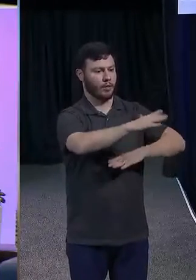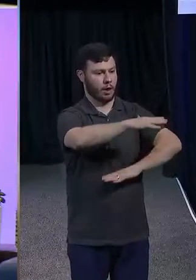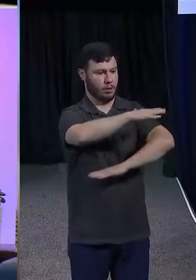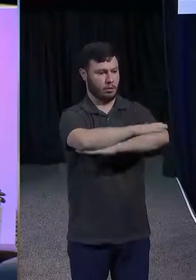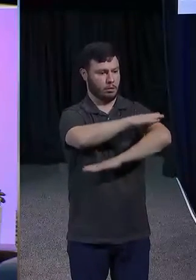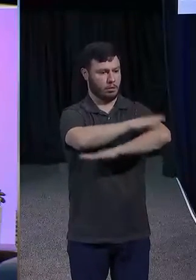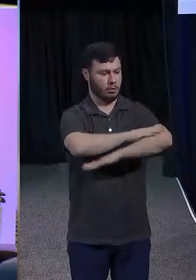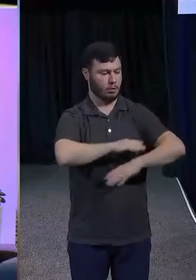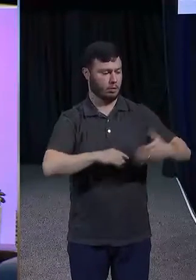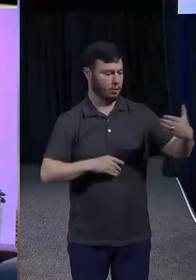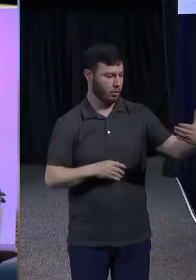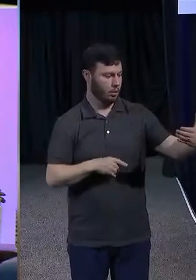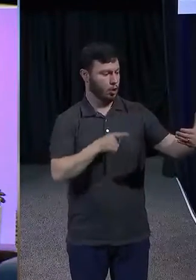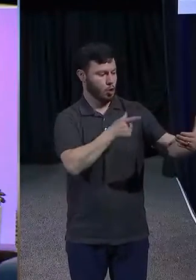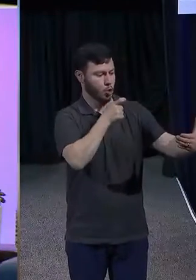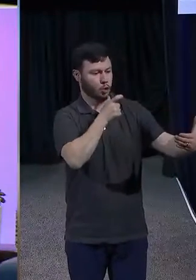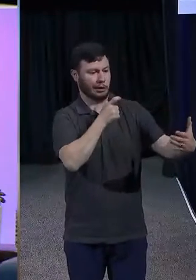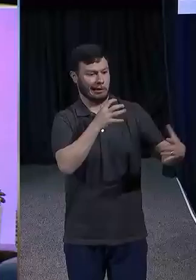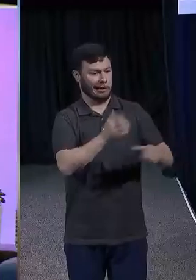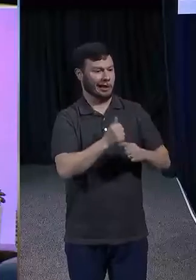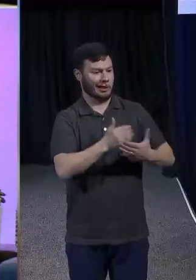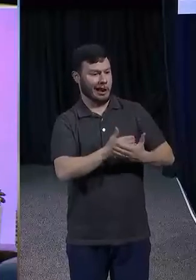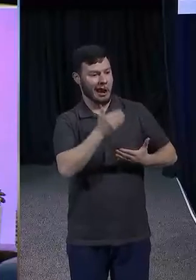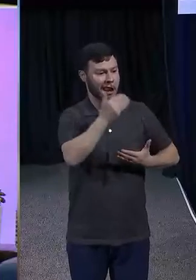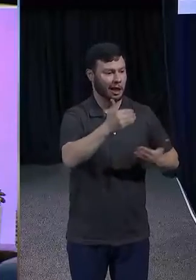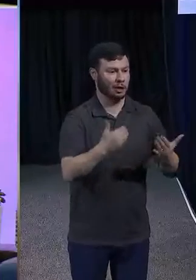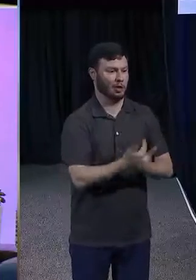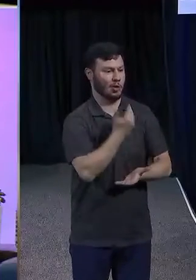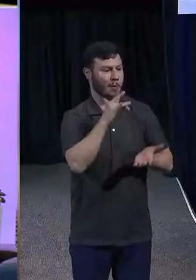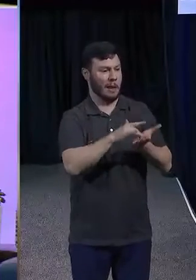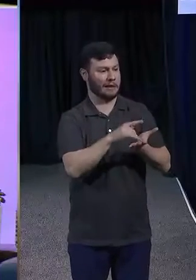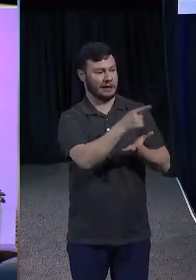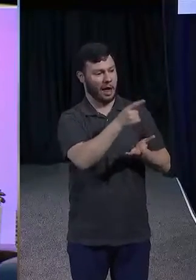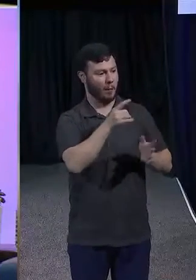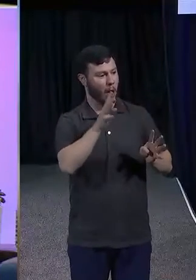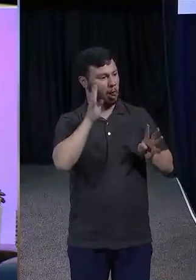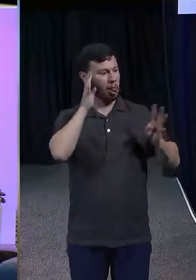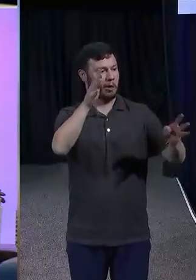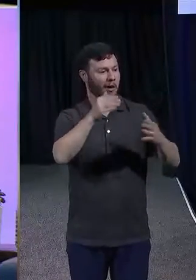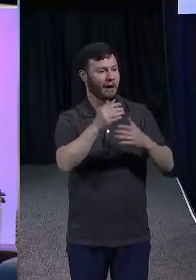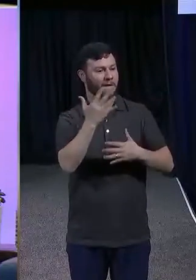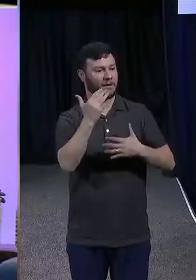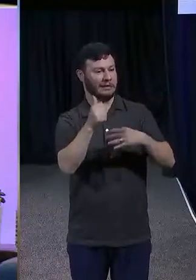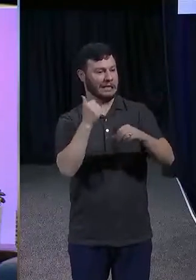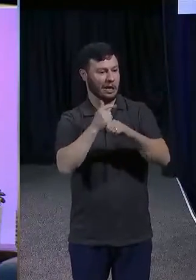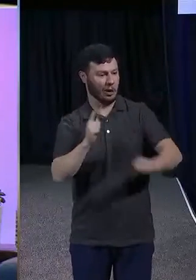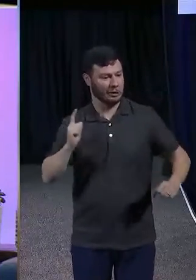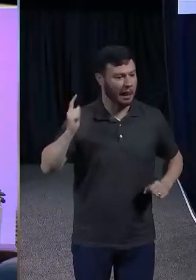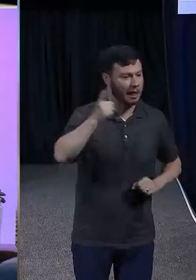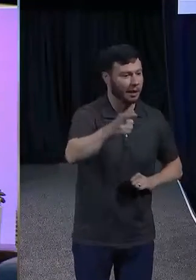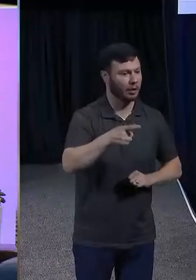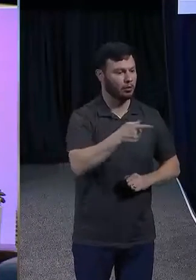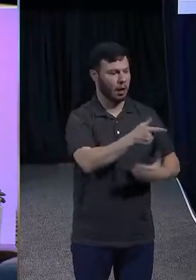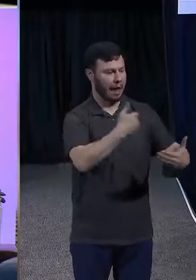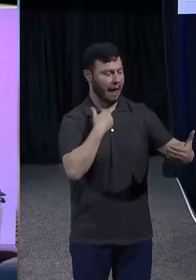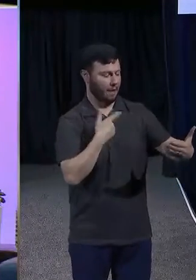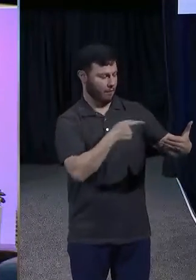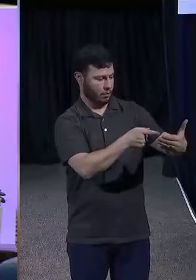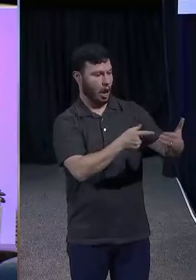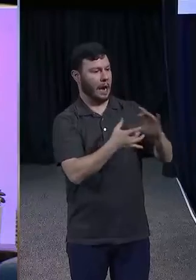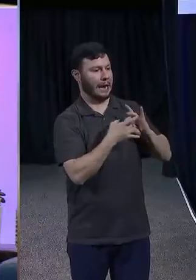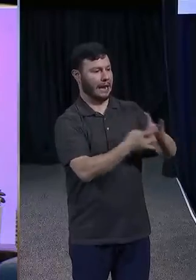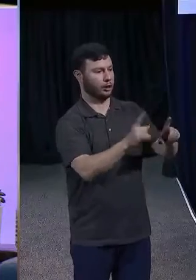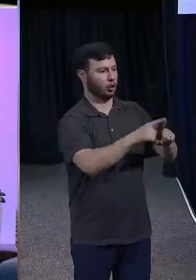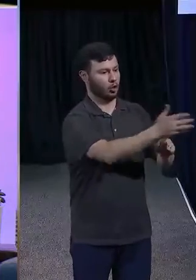to be the recipient of that new drug that they're going to discover 15 years from now. So they always have a connection to